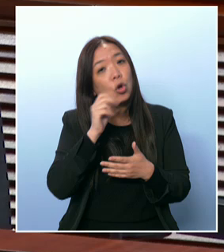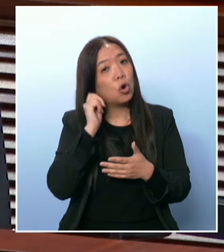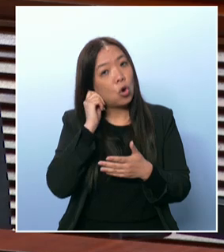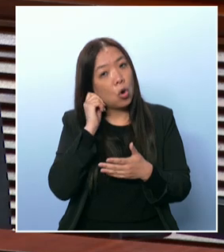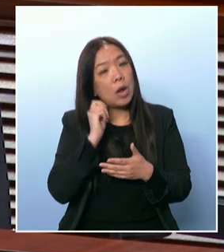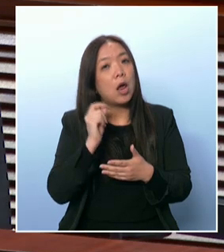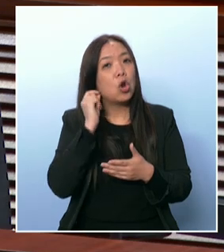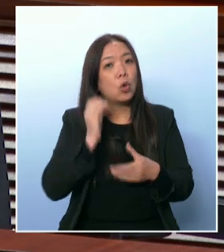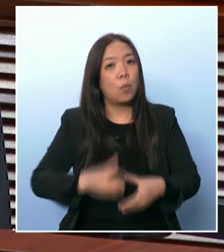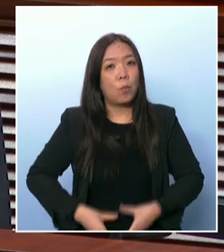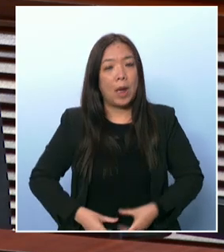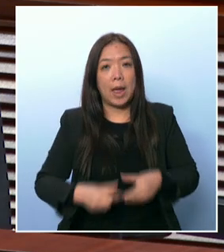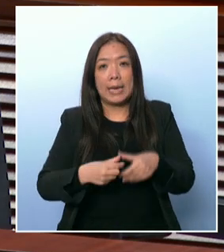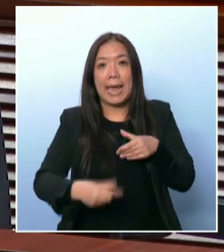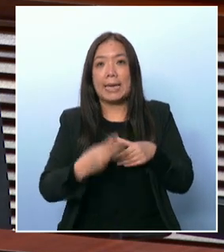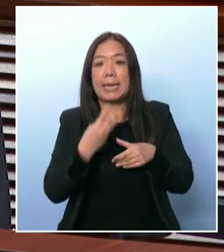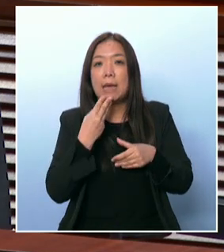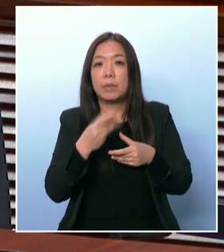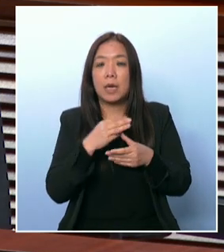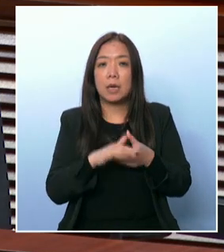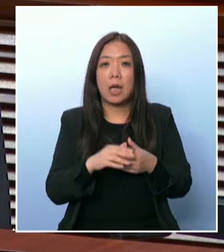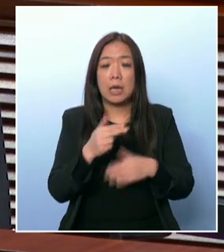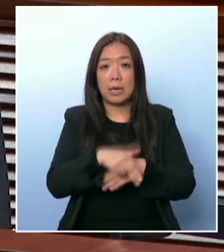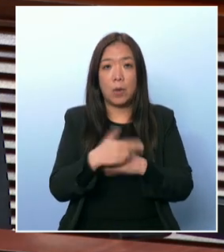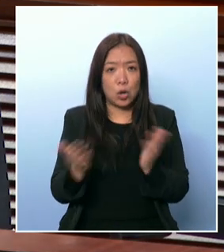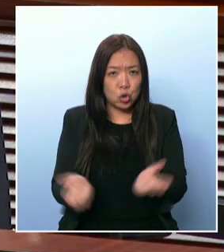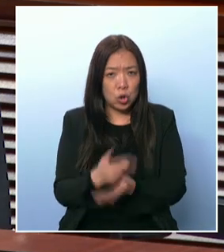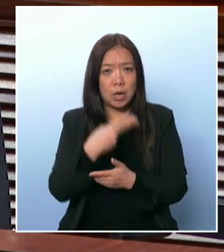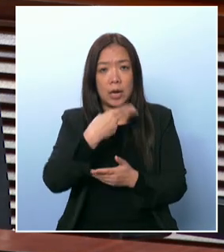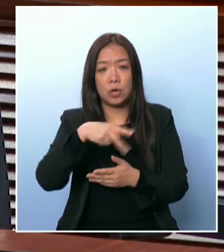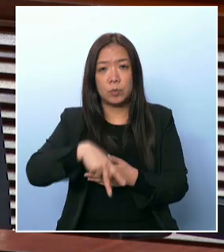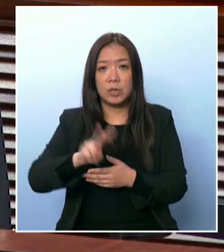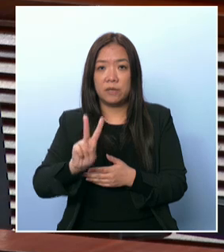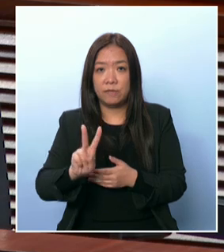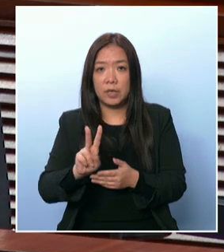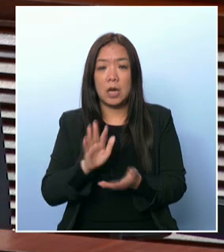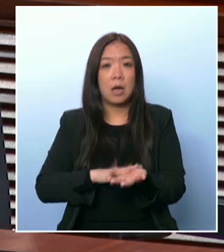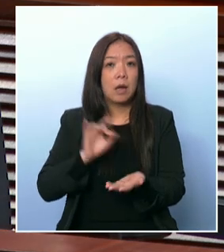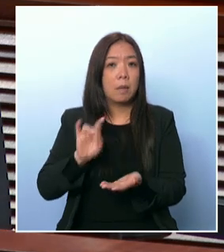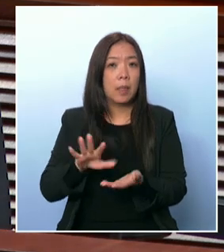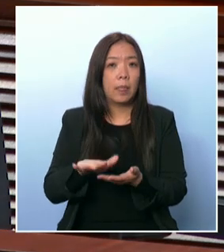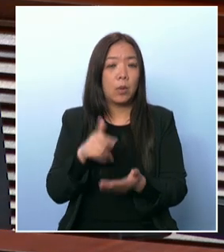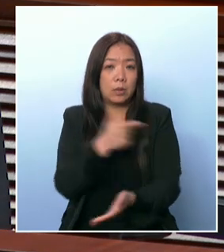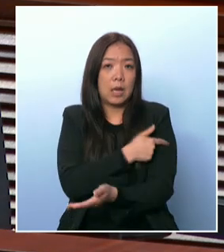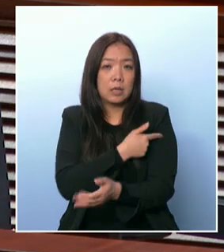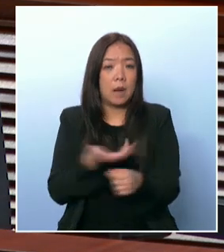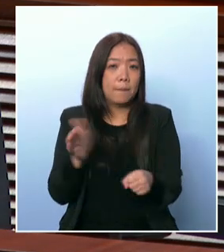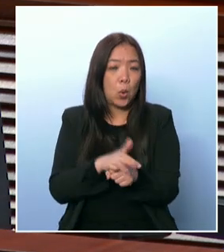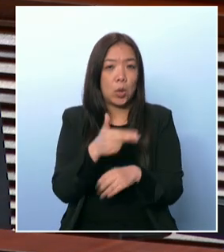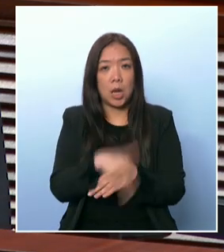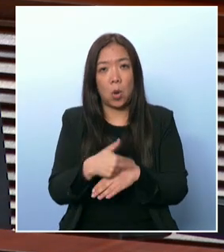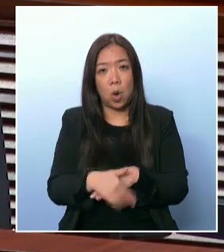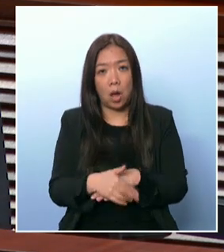I support the government's efforts to launch the HPV vaccination catch-up program